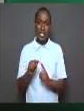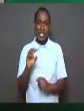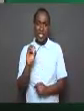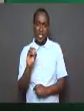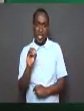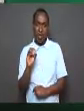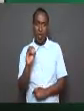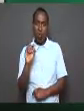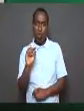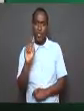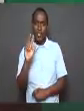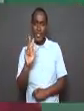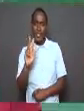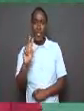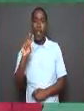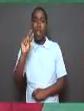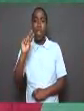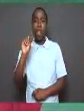0.3 nanometers.